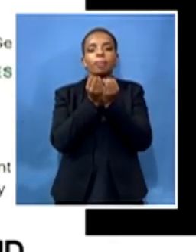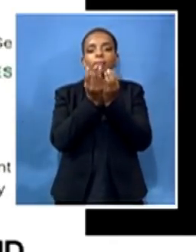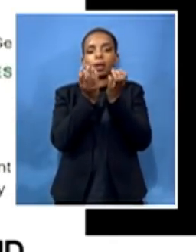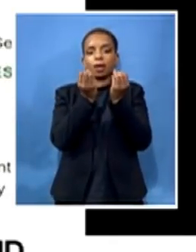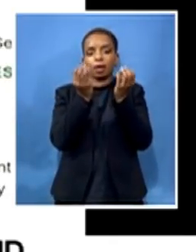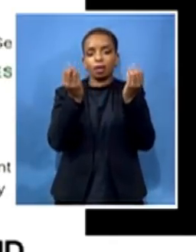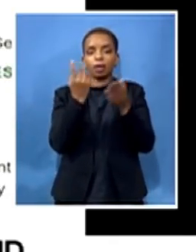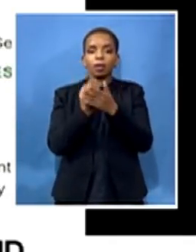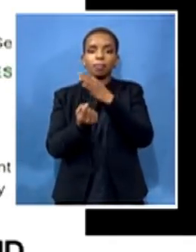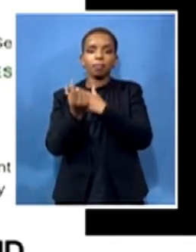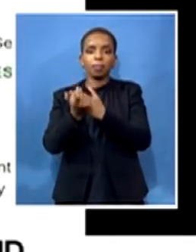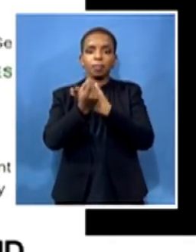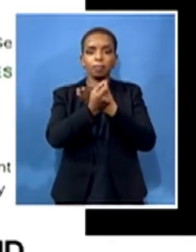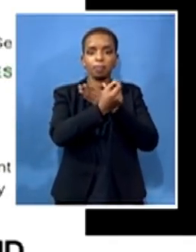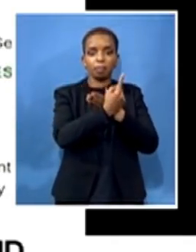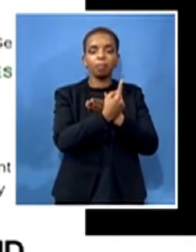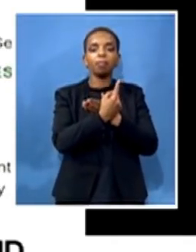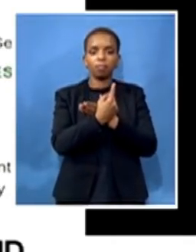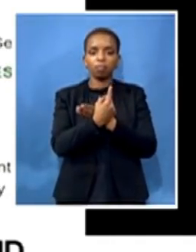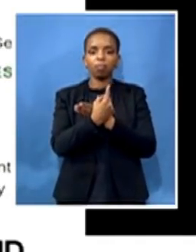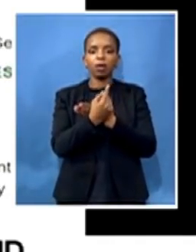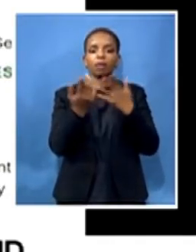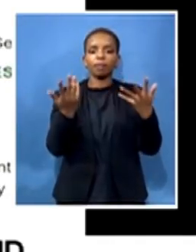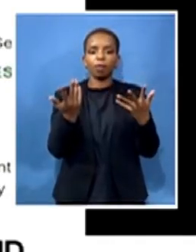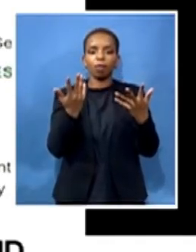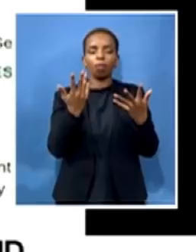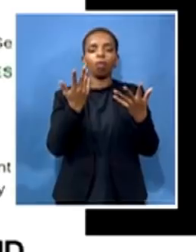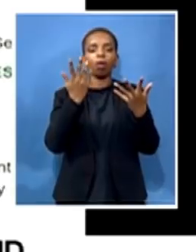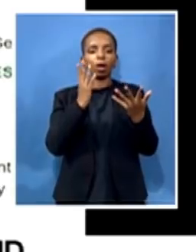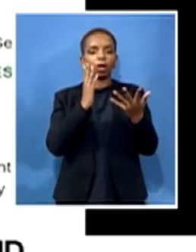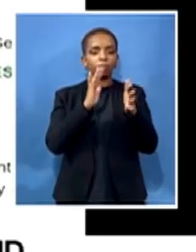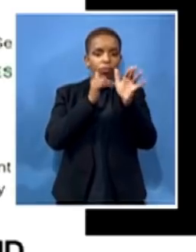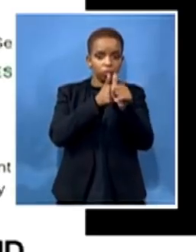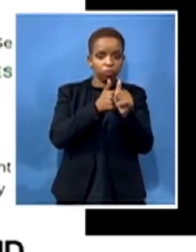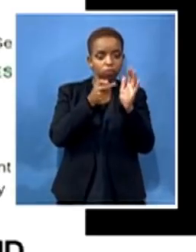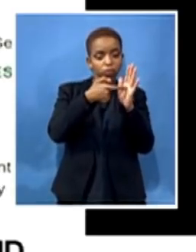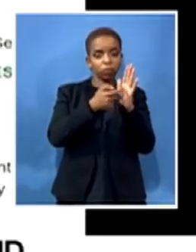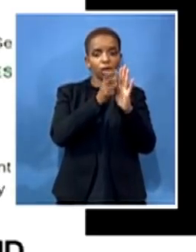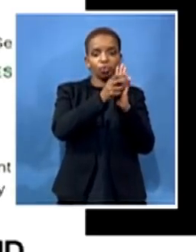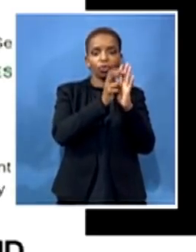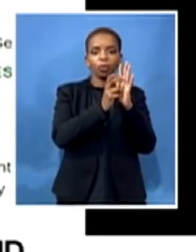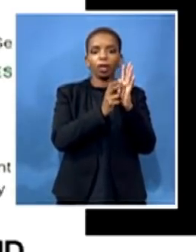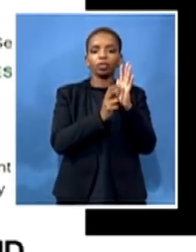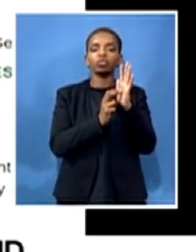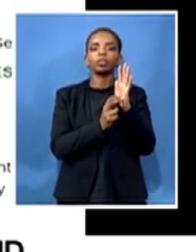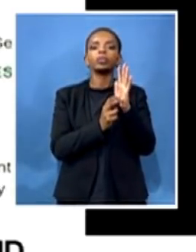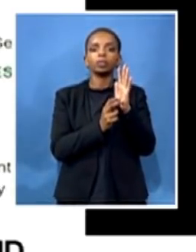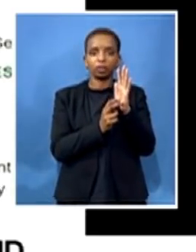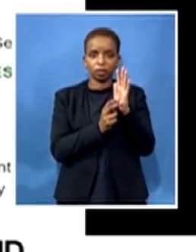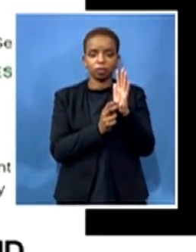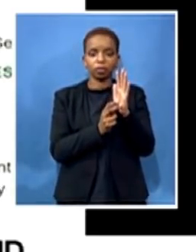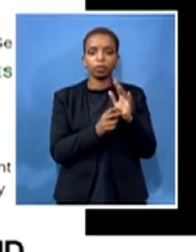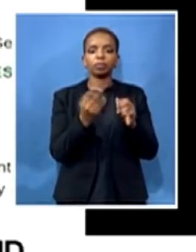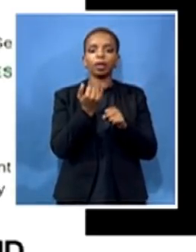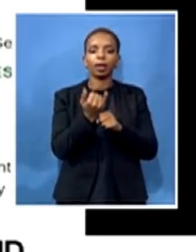sticking to the regulations, part of the inter-provincial travel, which is not